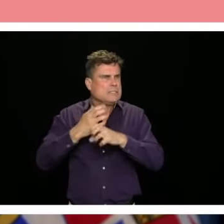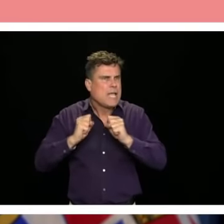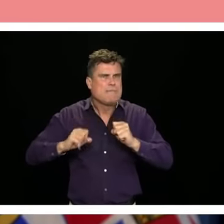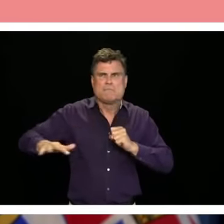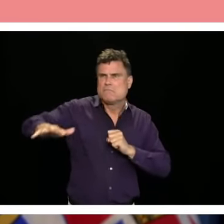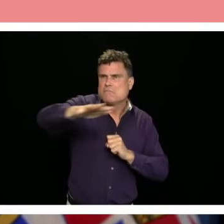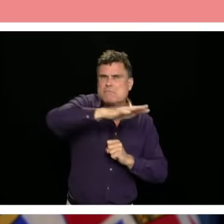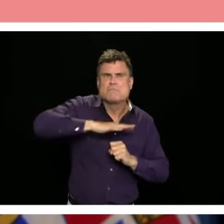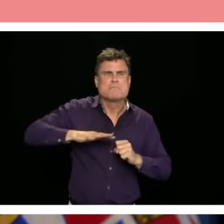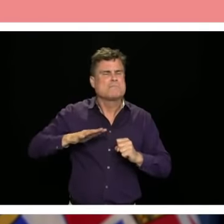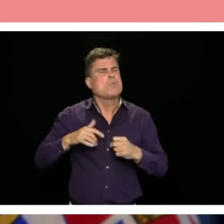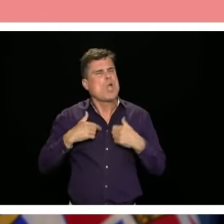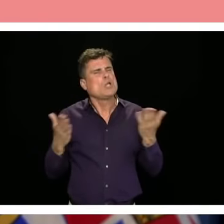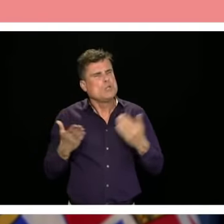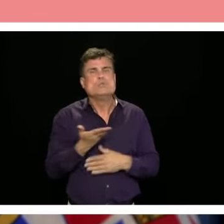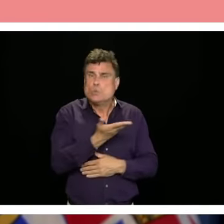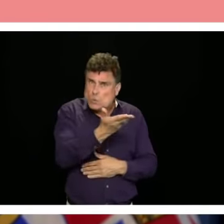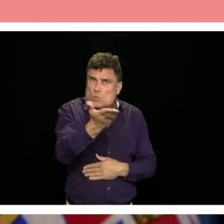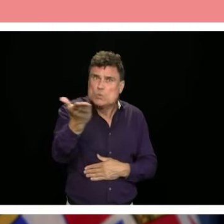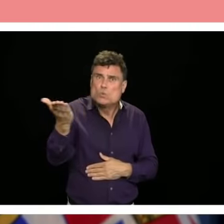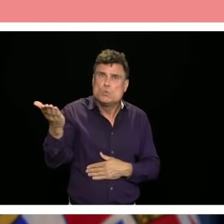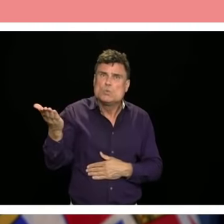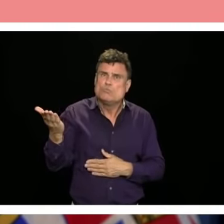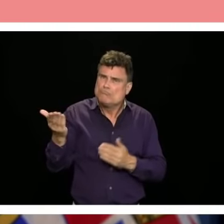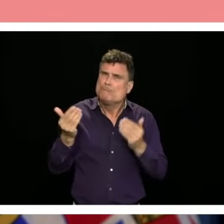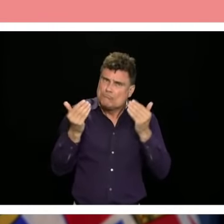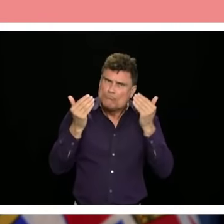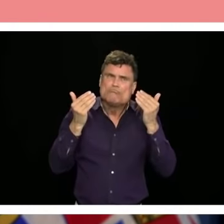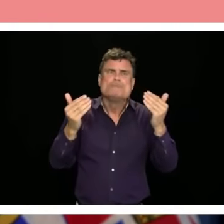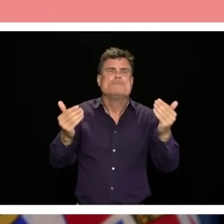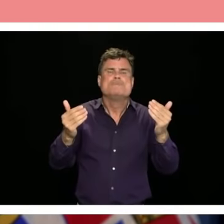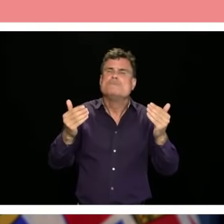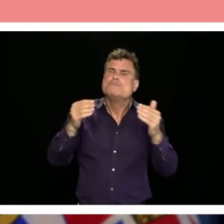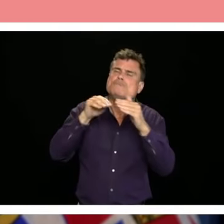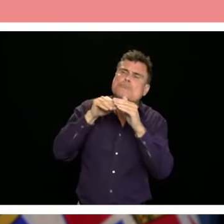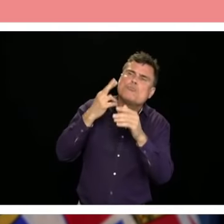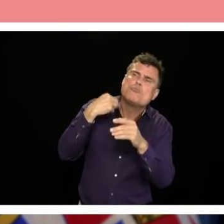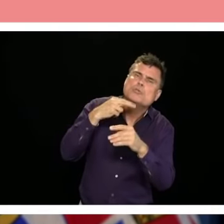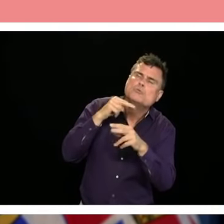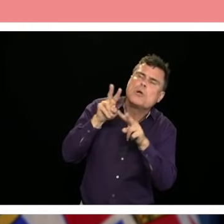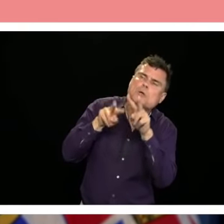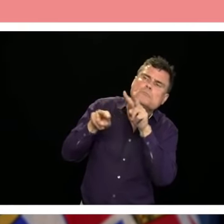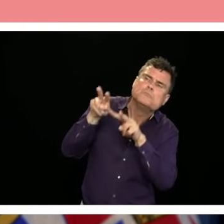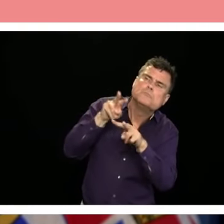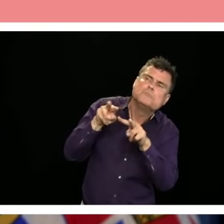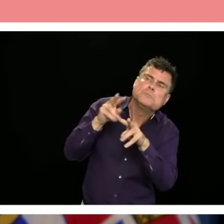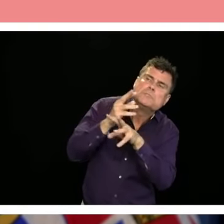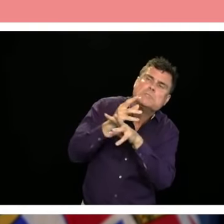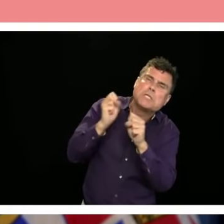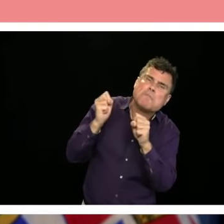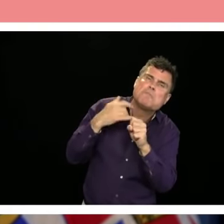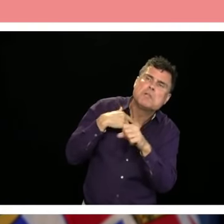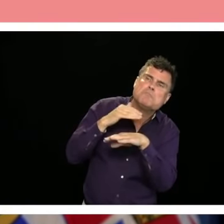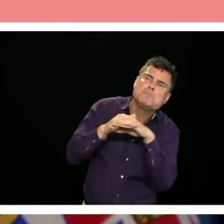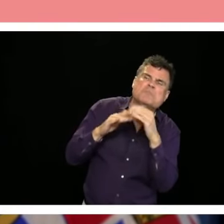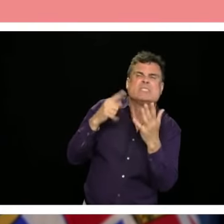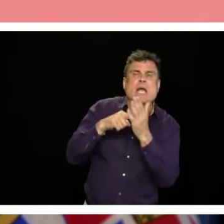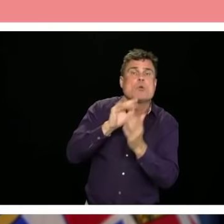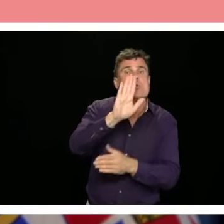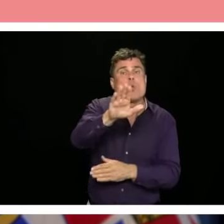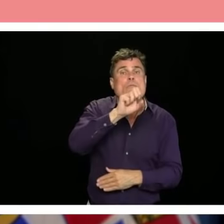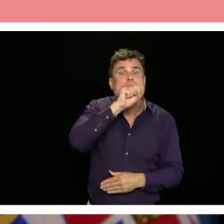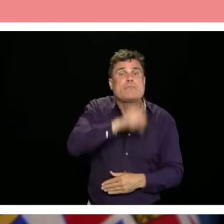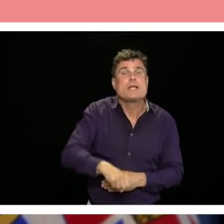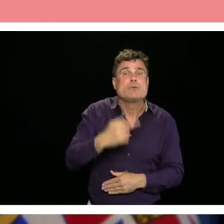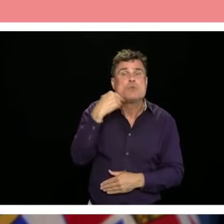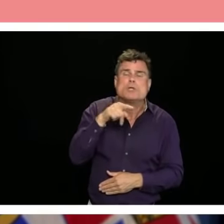least it was for me, a little anxiety provoking. But you know what? It was great. And we need to get back to those social connections